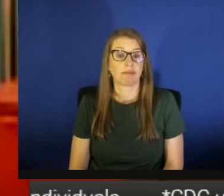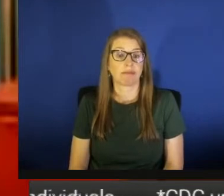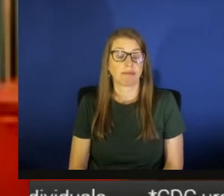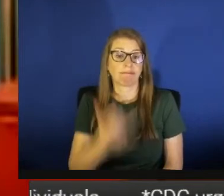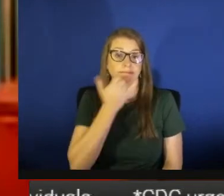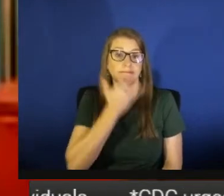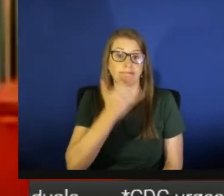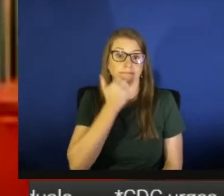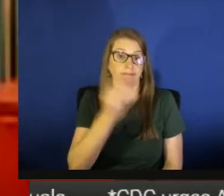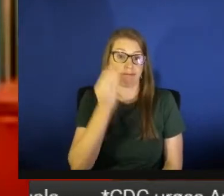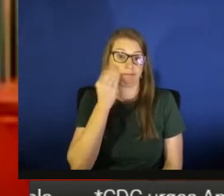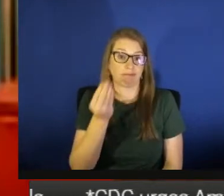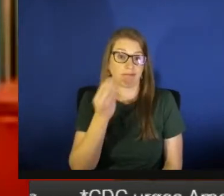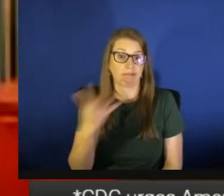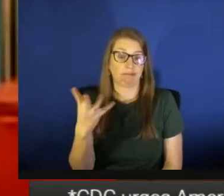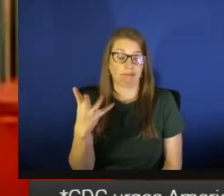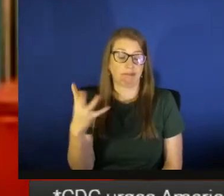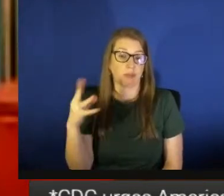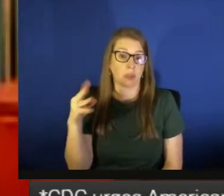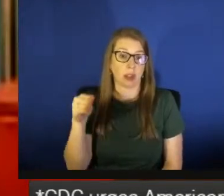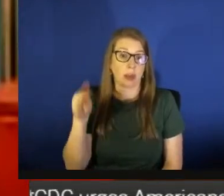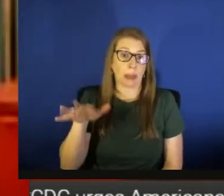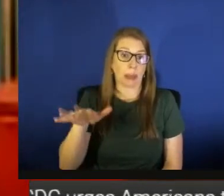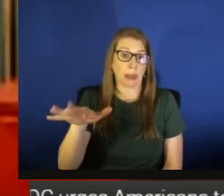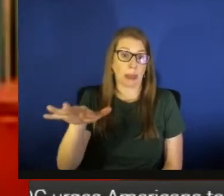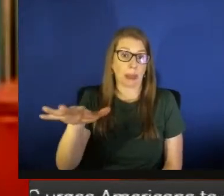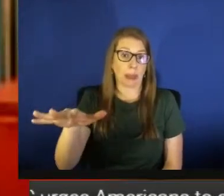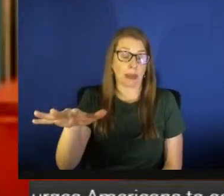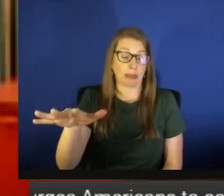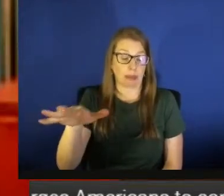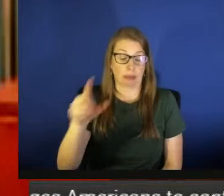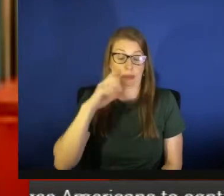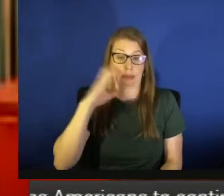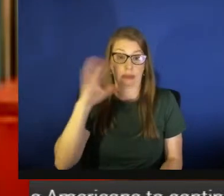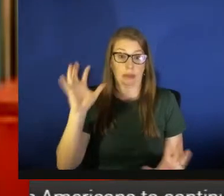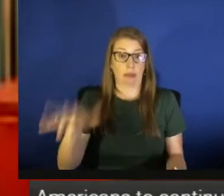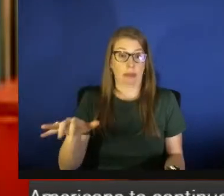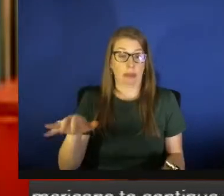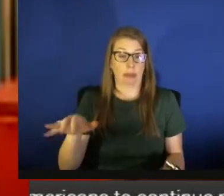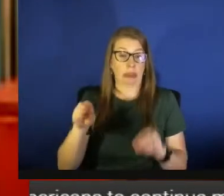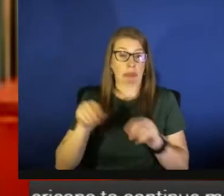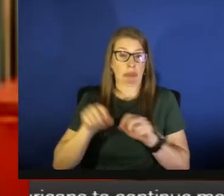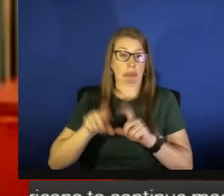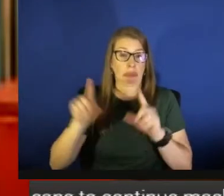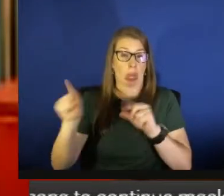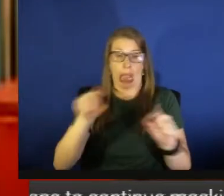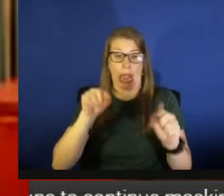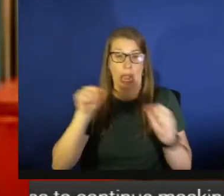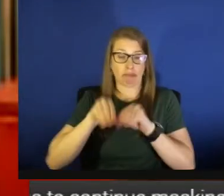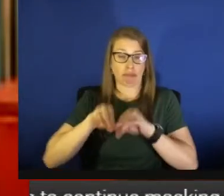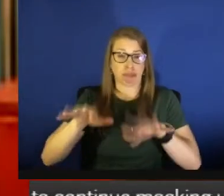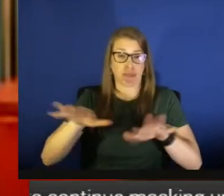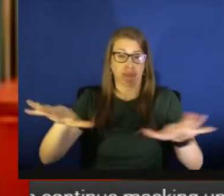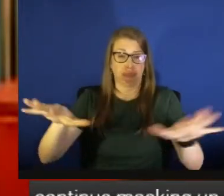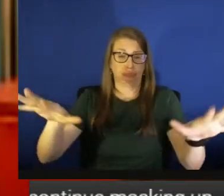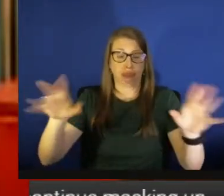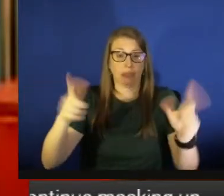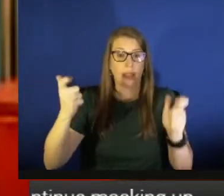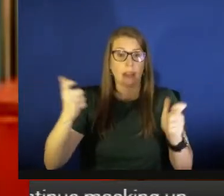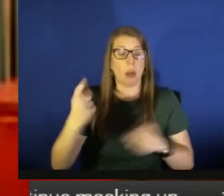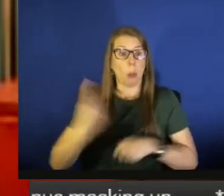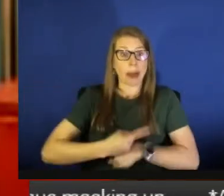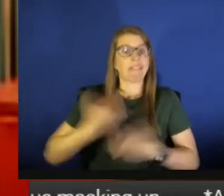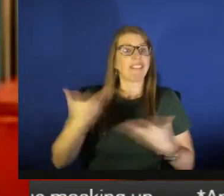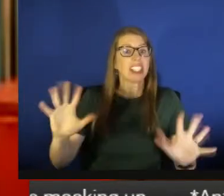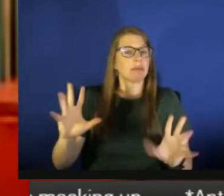is traveling at a rate that I think is surprising to all of us. So it wasn't something we could do one day. That was something that